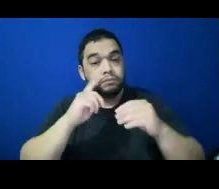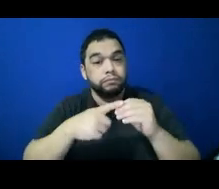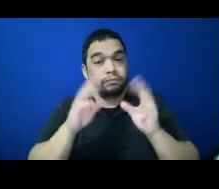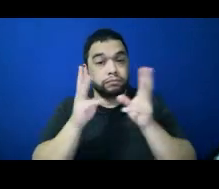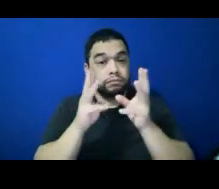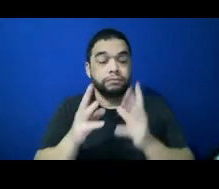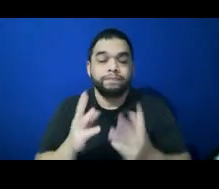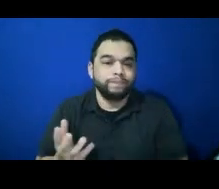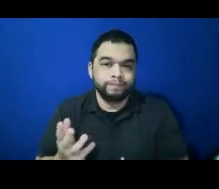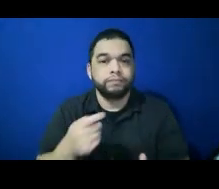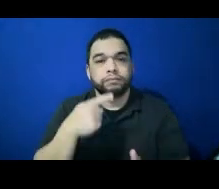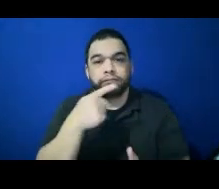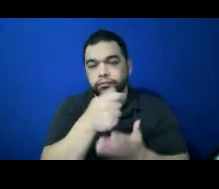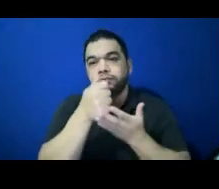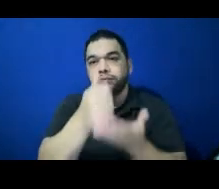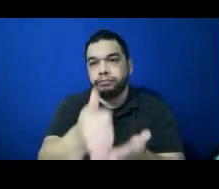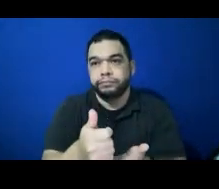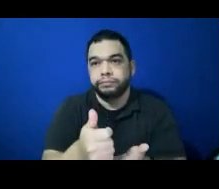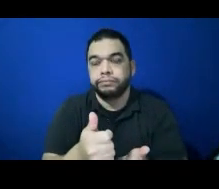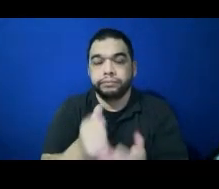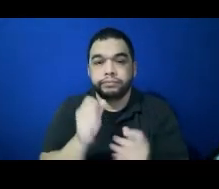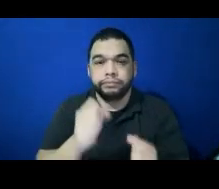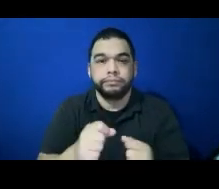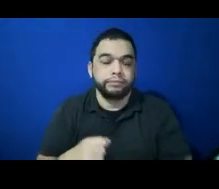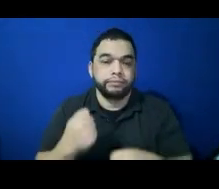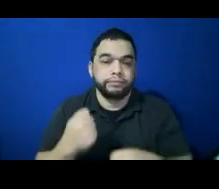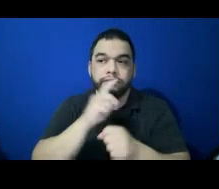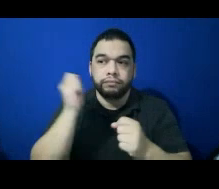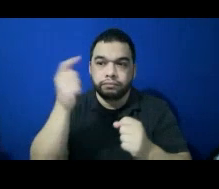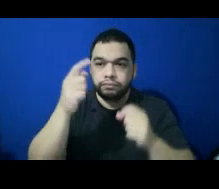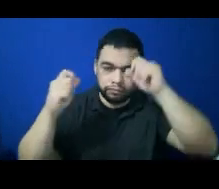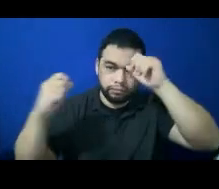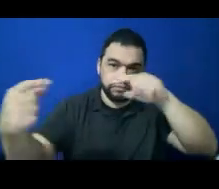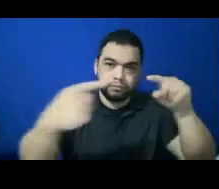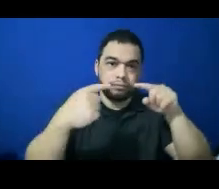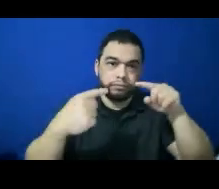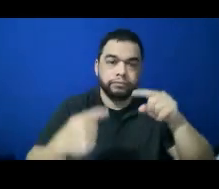standardize climate concepts and education. Next.